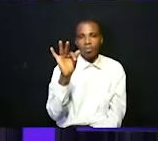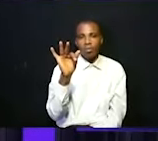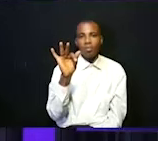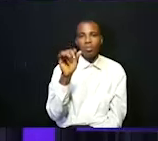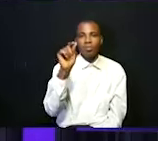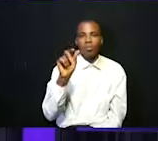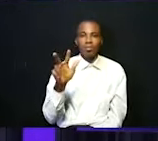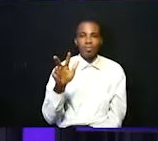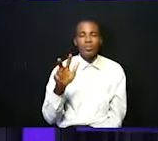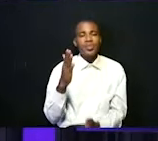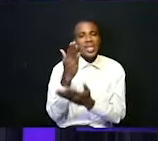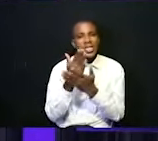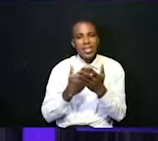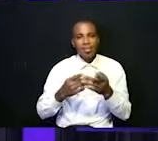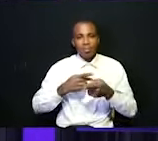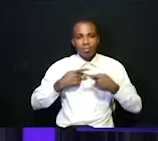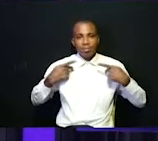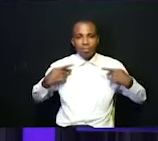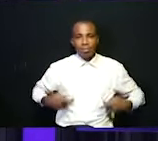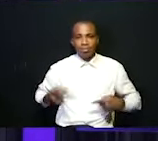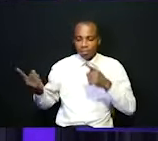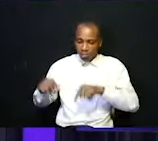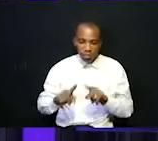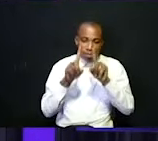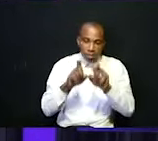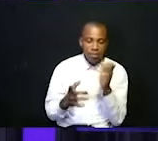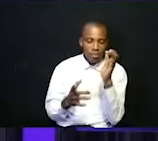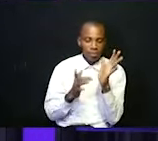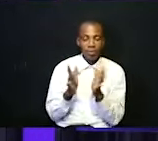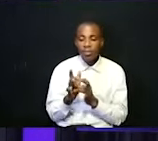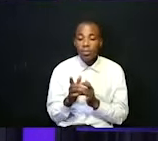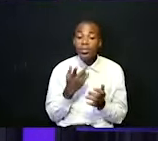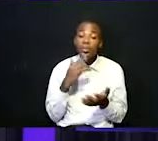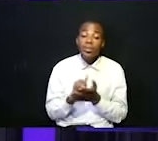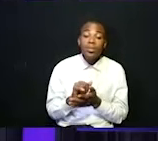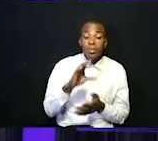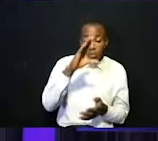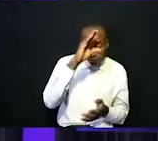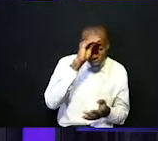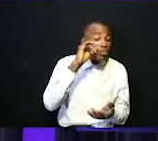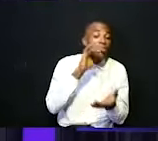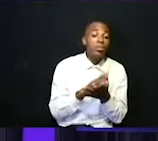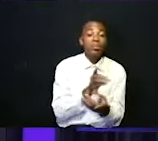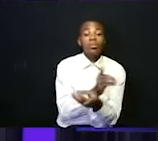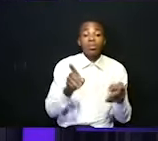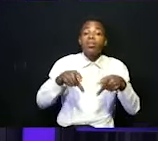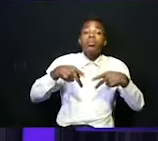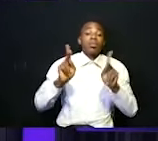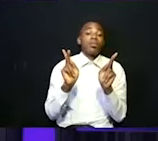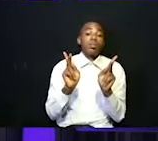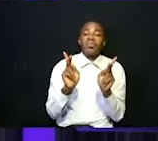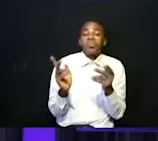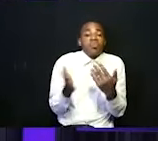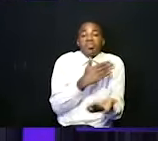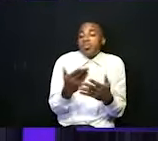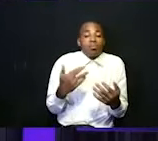Pharisees came to him to test him. They asked, "Is it lawful for a man to divorce his wife for any